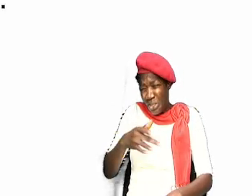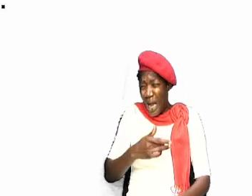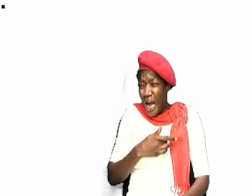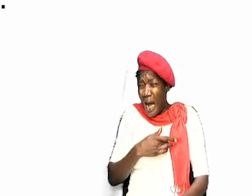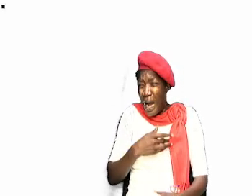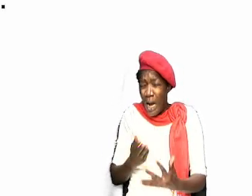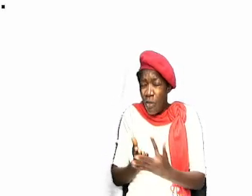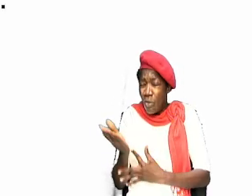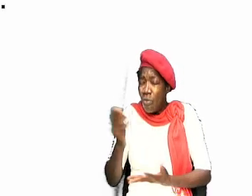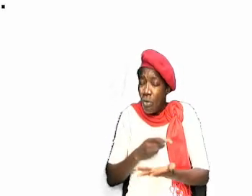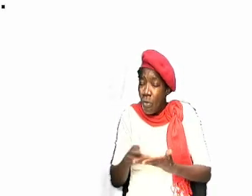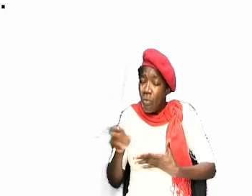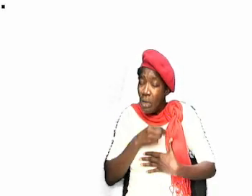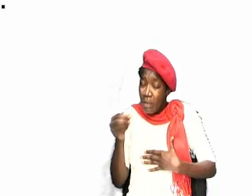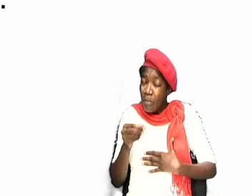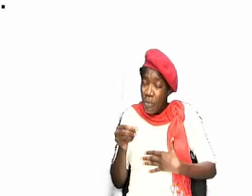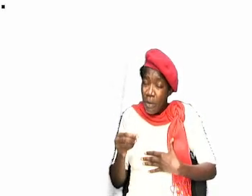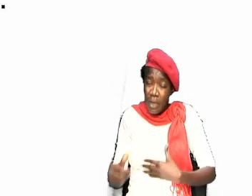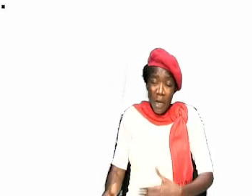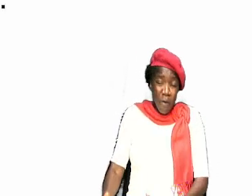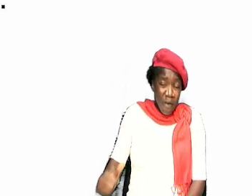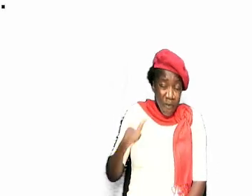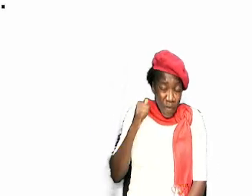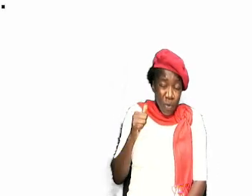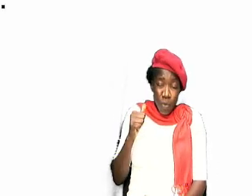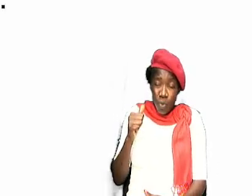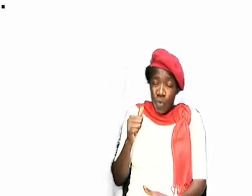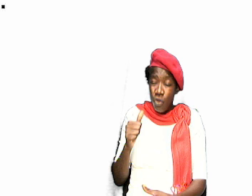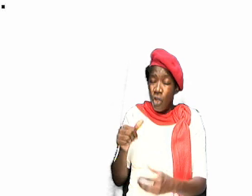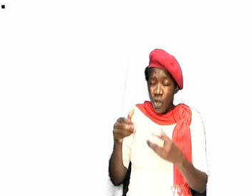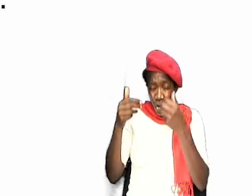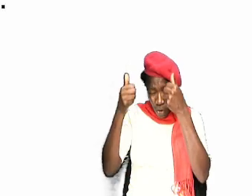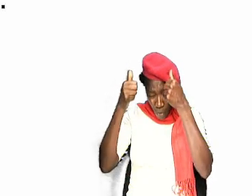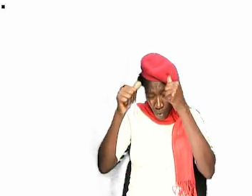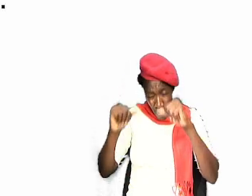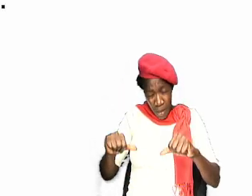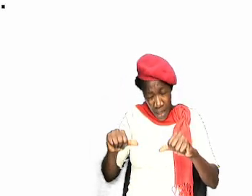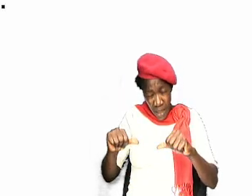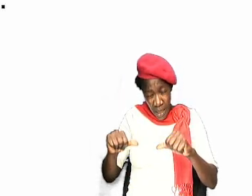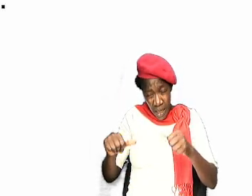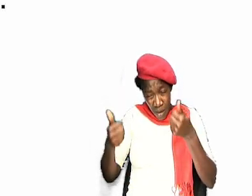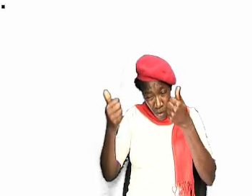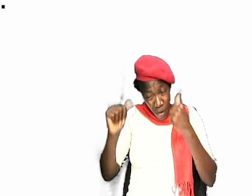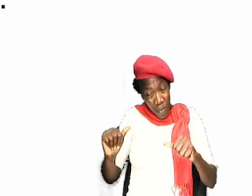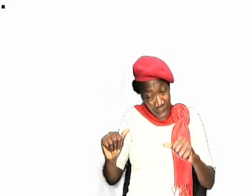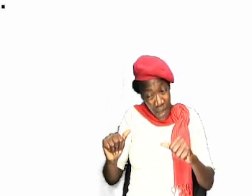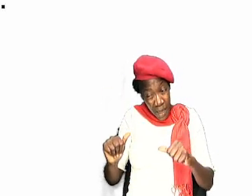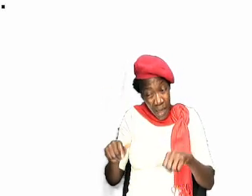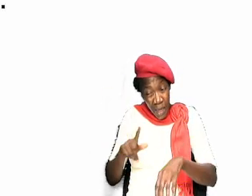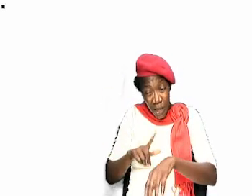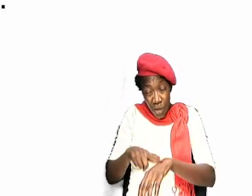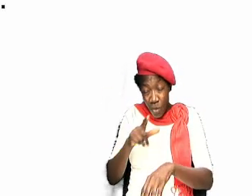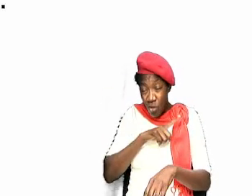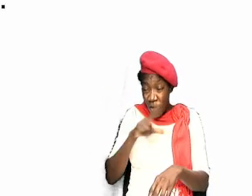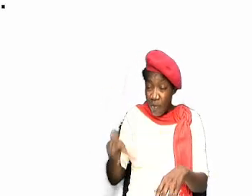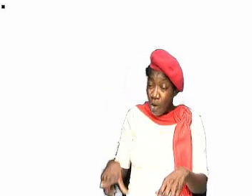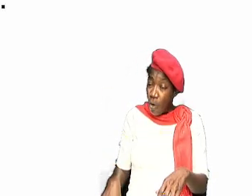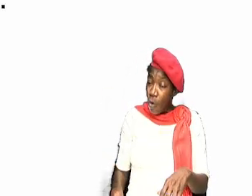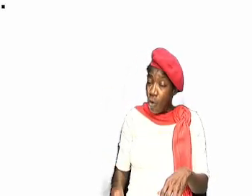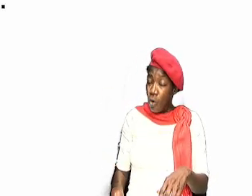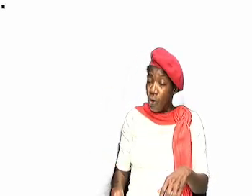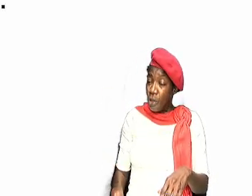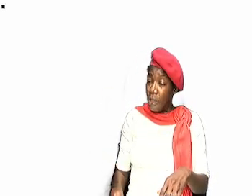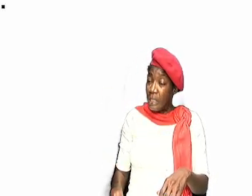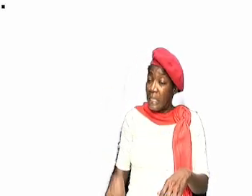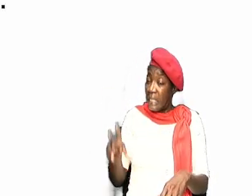we refuse to obey? It is better to obey, you know, the prodding of the Lord. And we're going to get down to it, you know, because we need